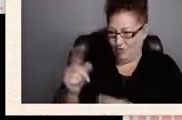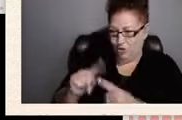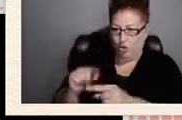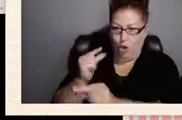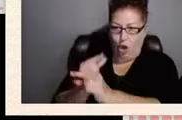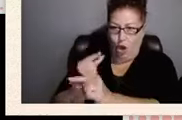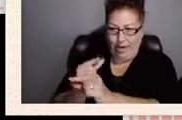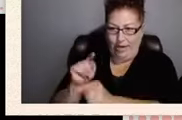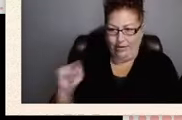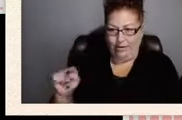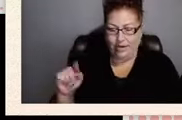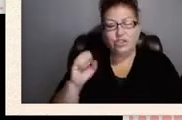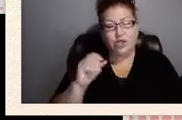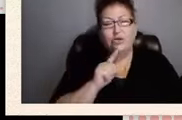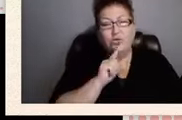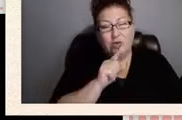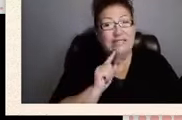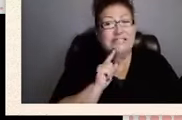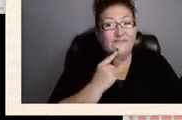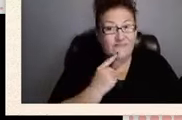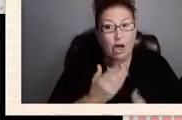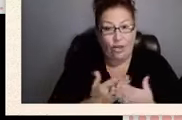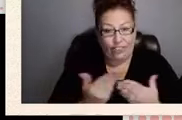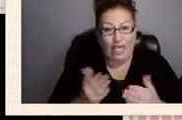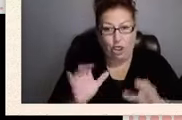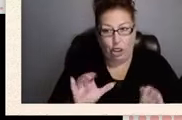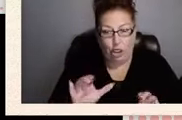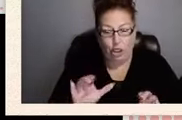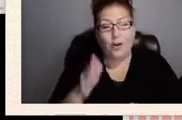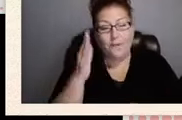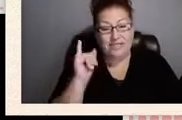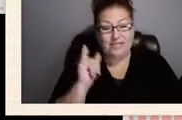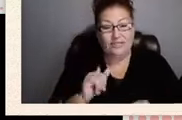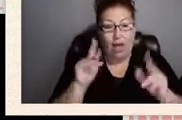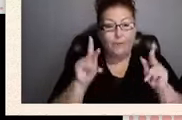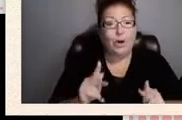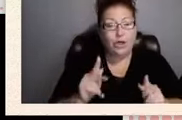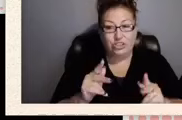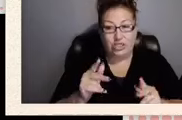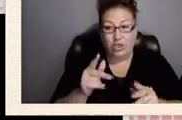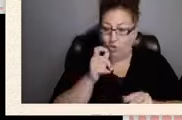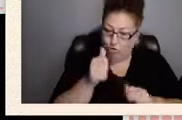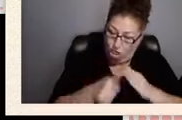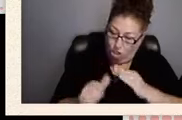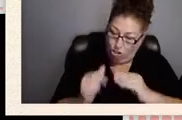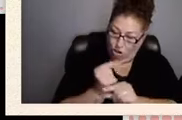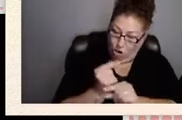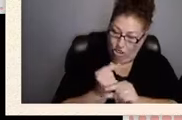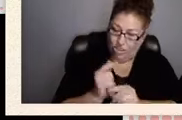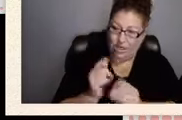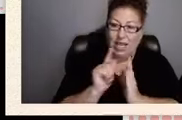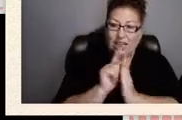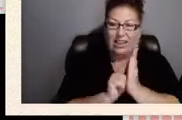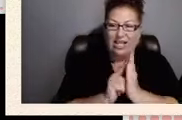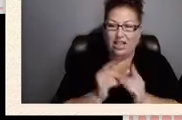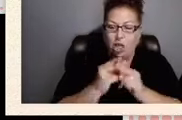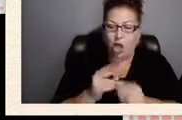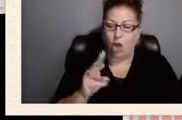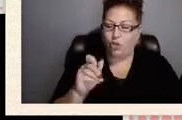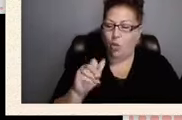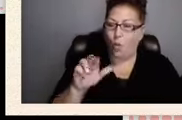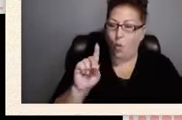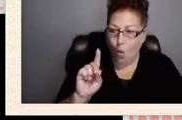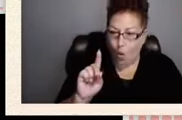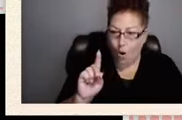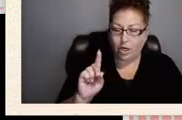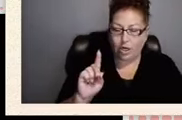pretty severe thing to do because the person under guardianship who's legally called the ward almost